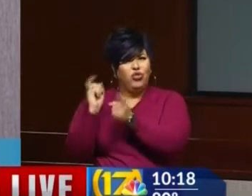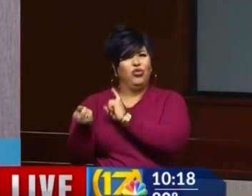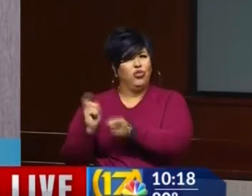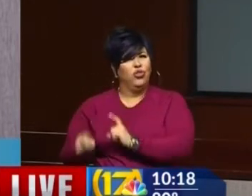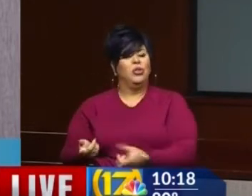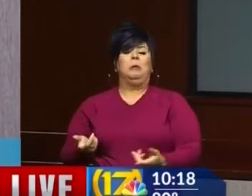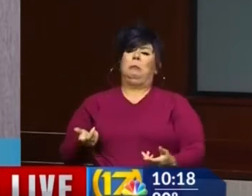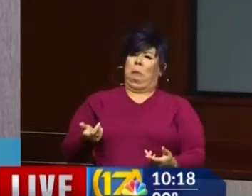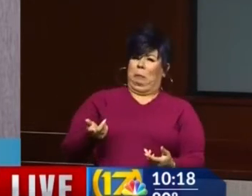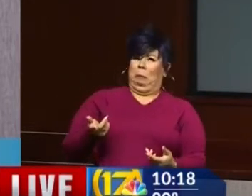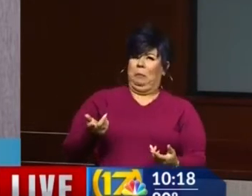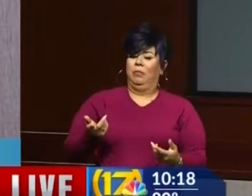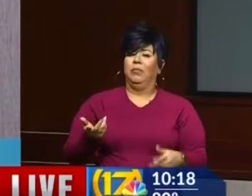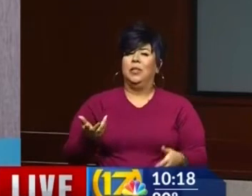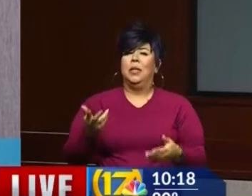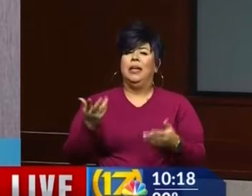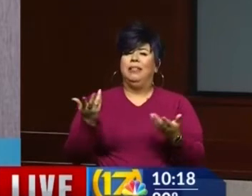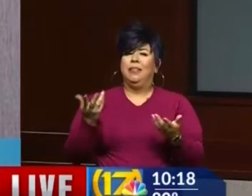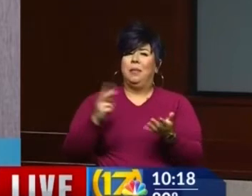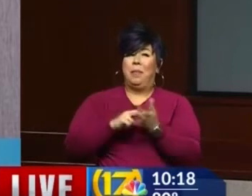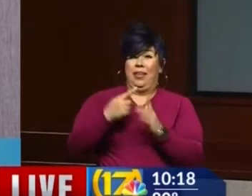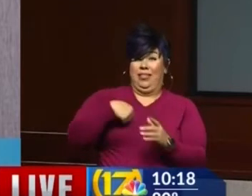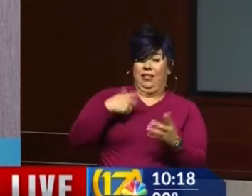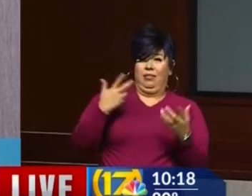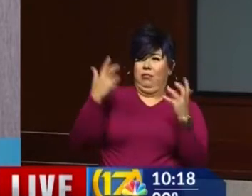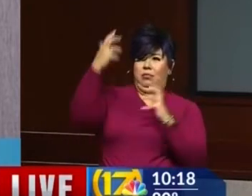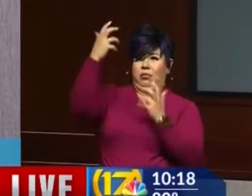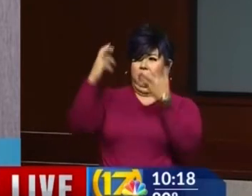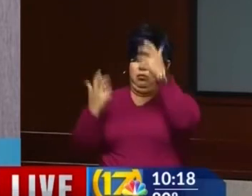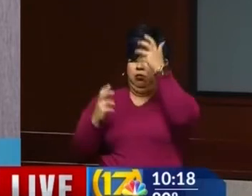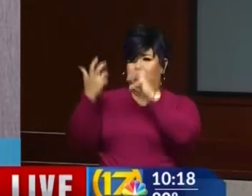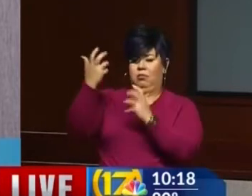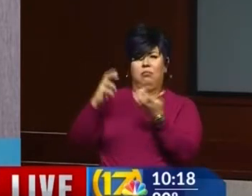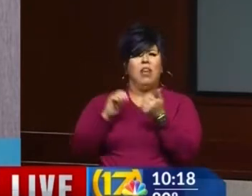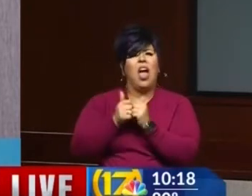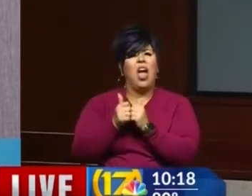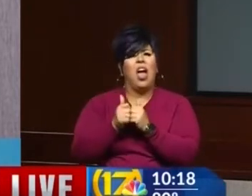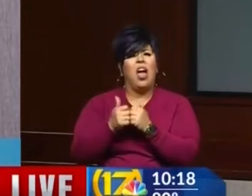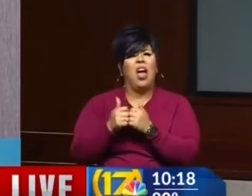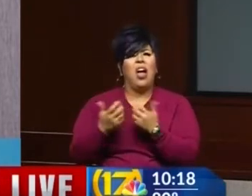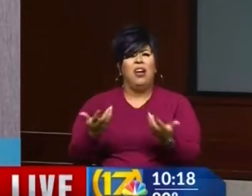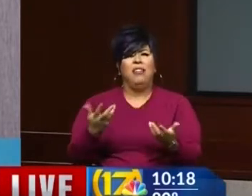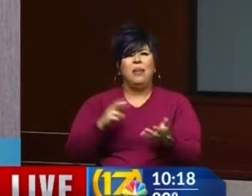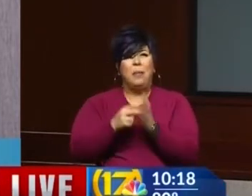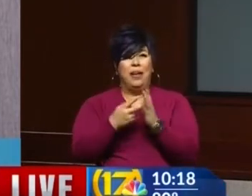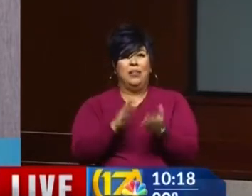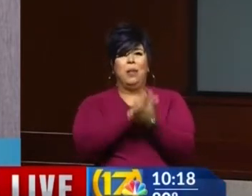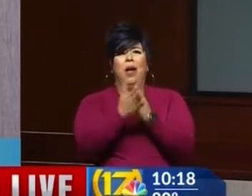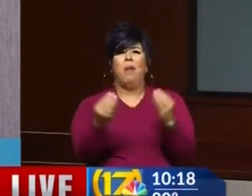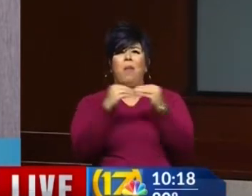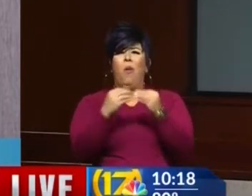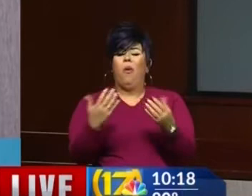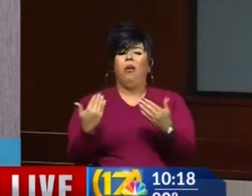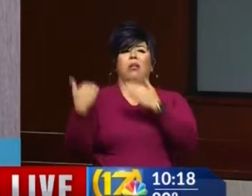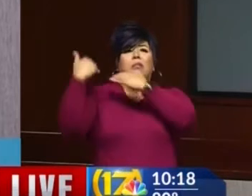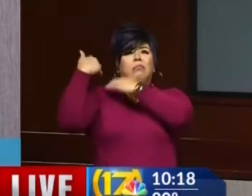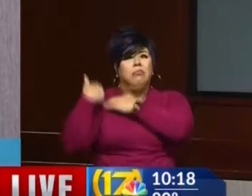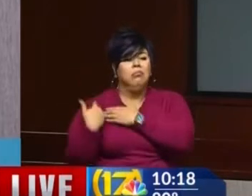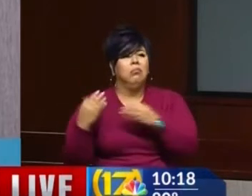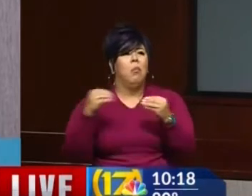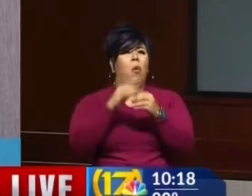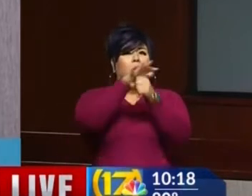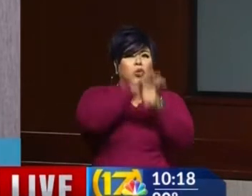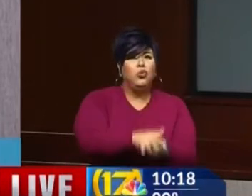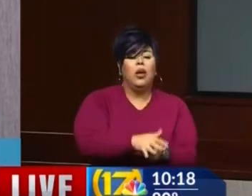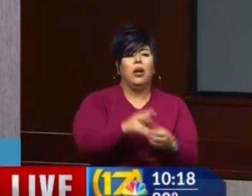criteria unnecessarily burdens our residents, parents, and children, further slowing business and